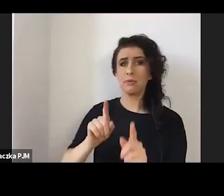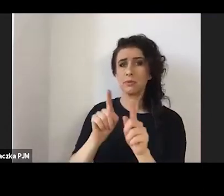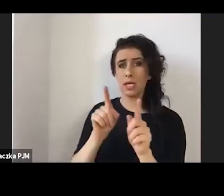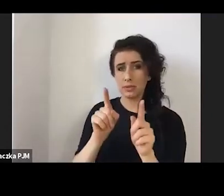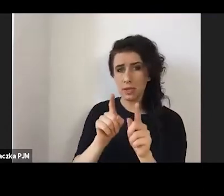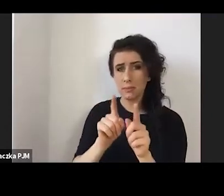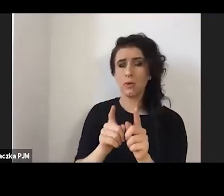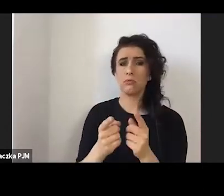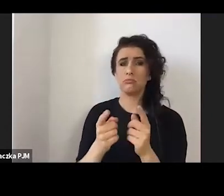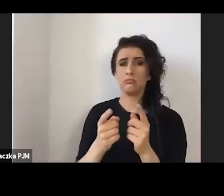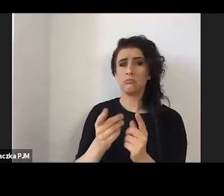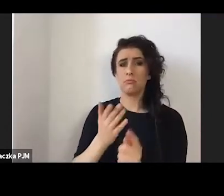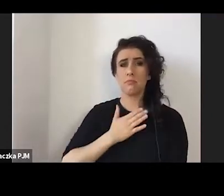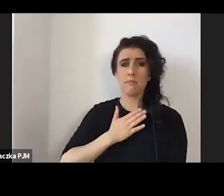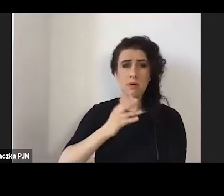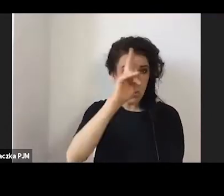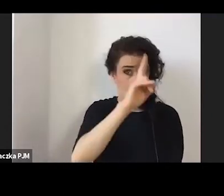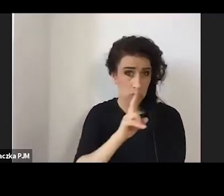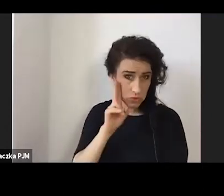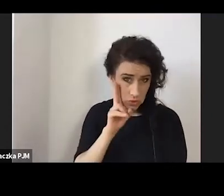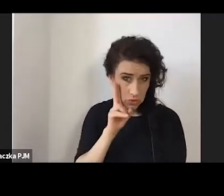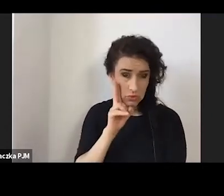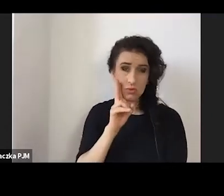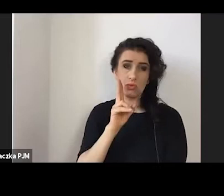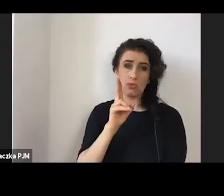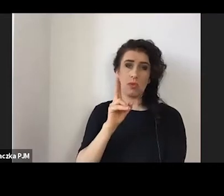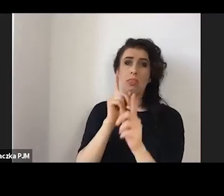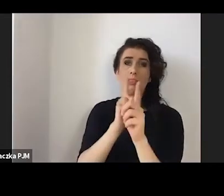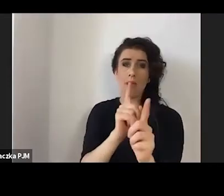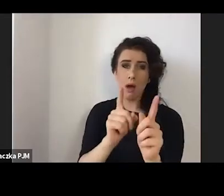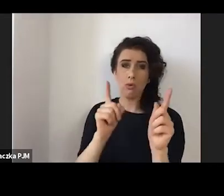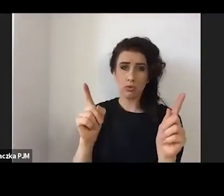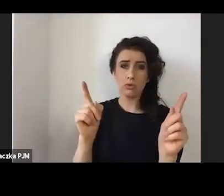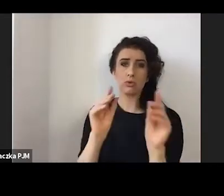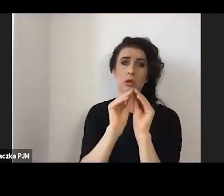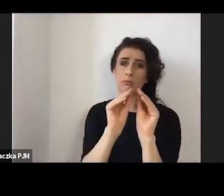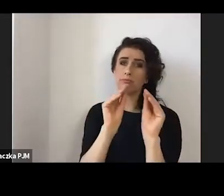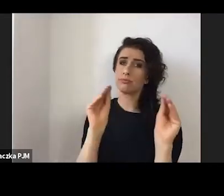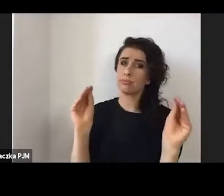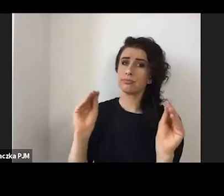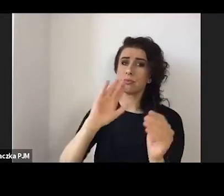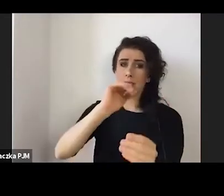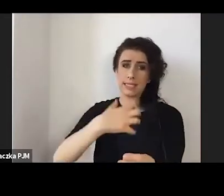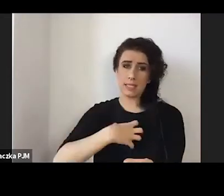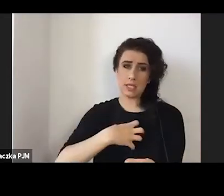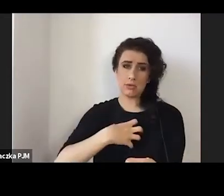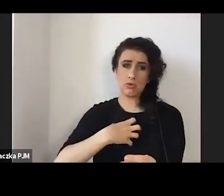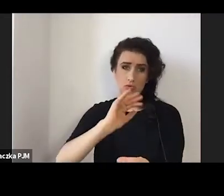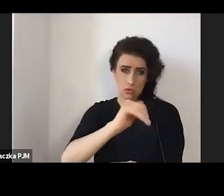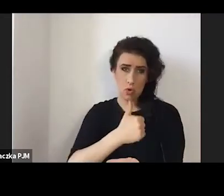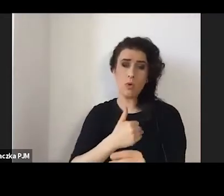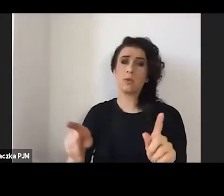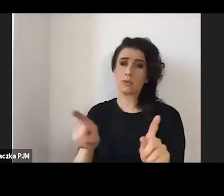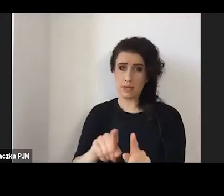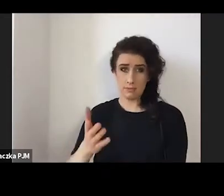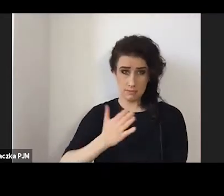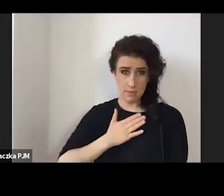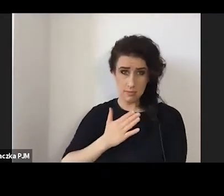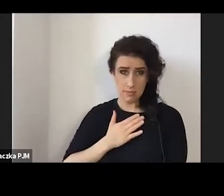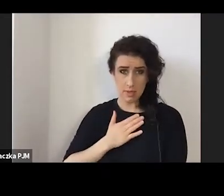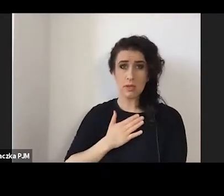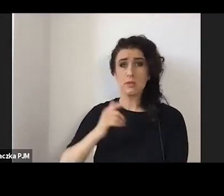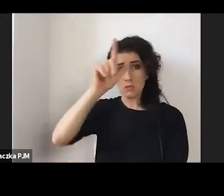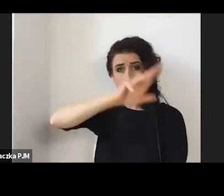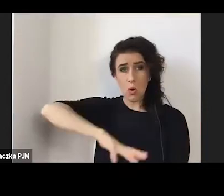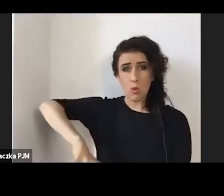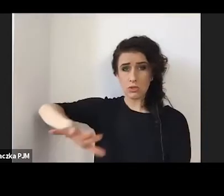have administrative personnel, you have local leaders, and it's like a small microcosmos, right? Because